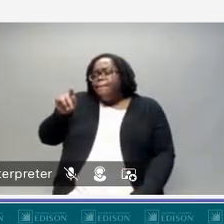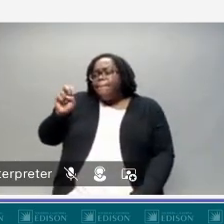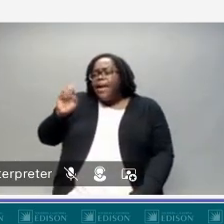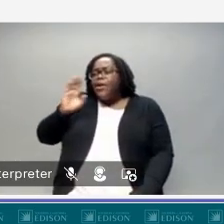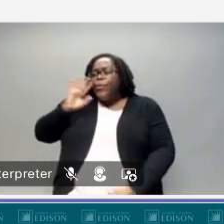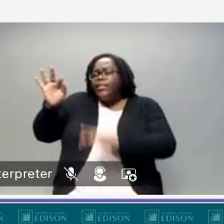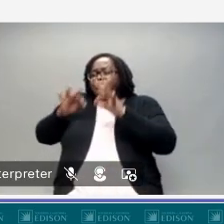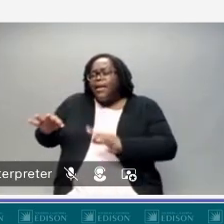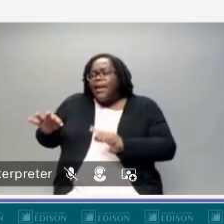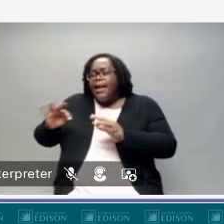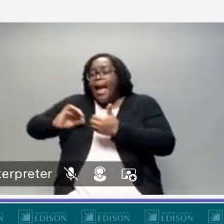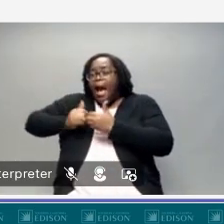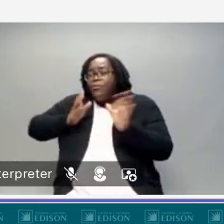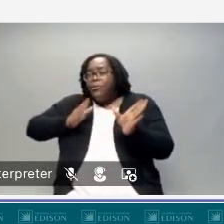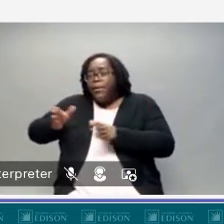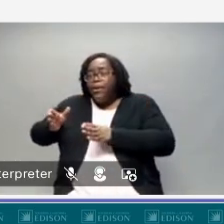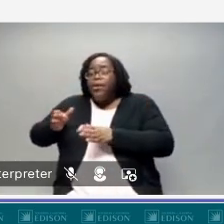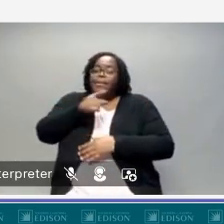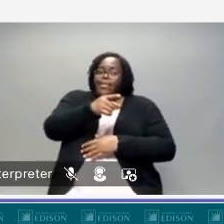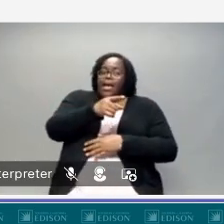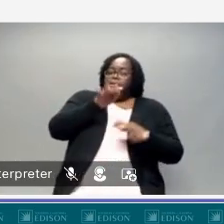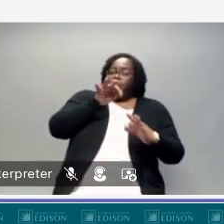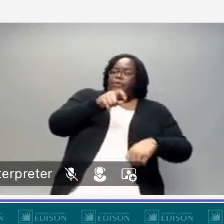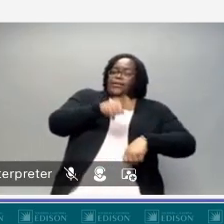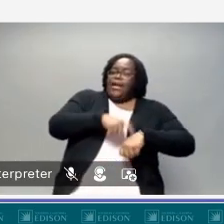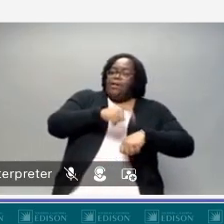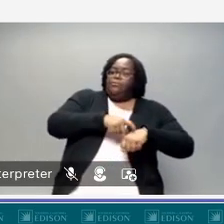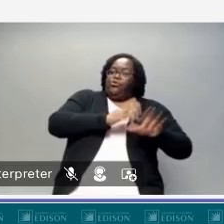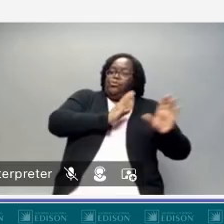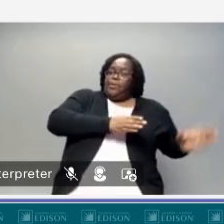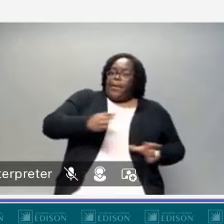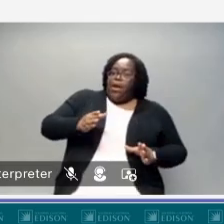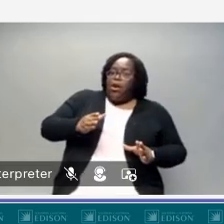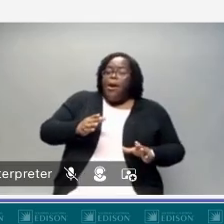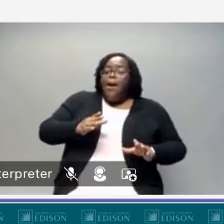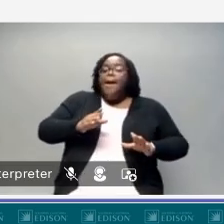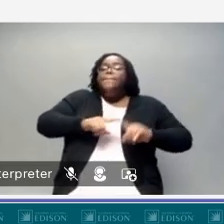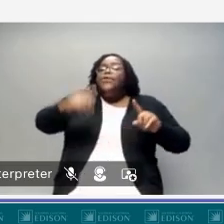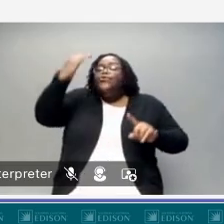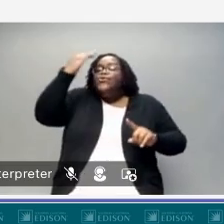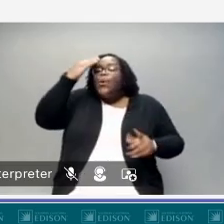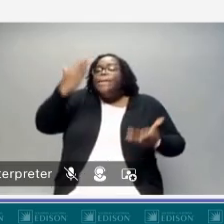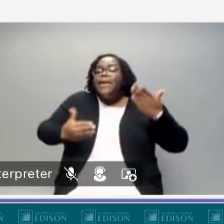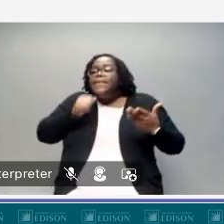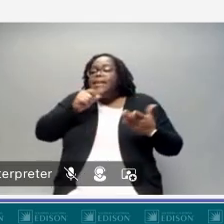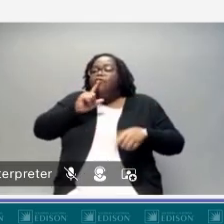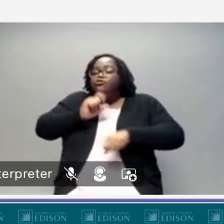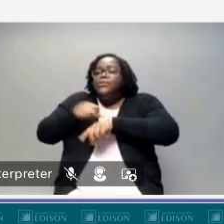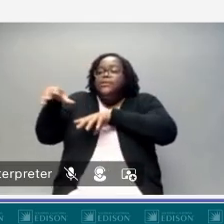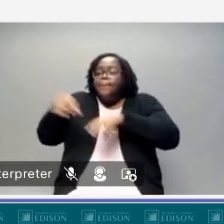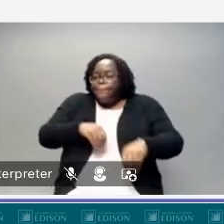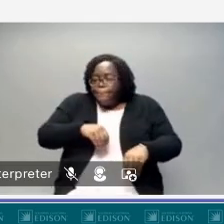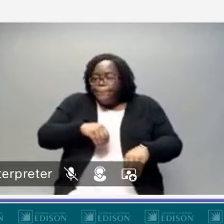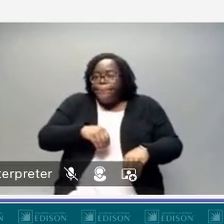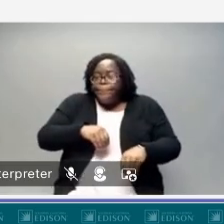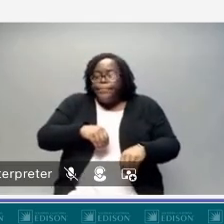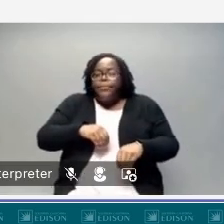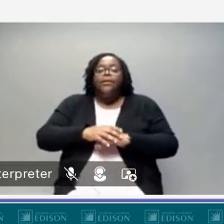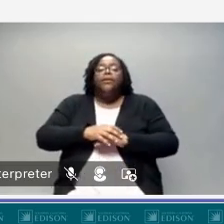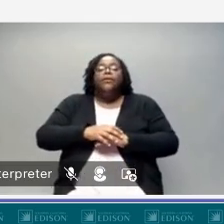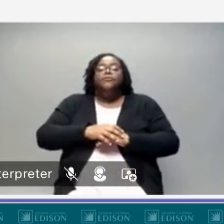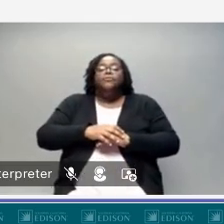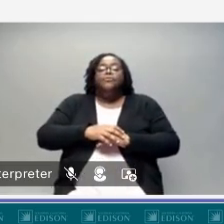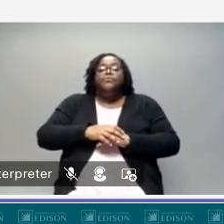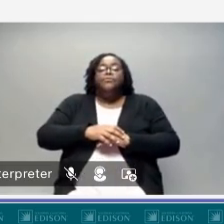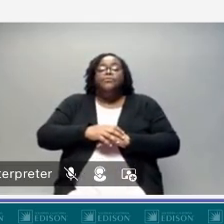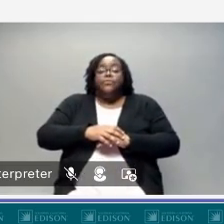time to get prepared. Although know that your power might not go off, so you can kind of keep your fingers crossed for that. We'll shut